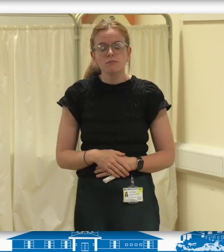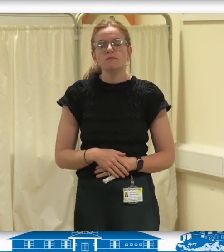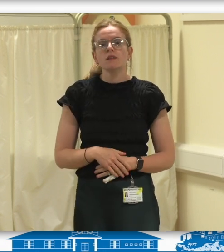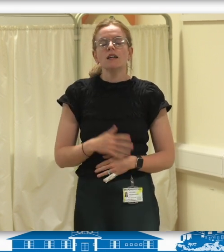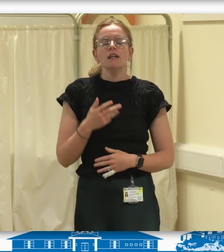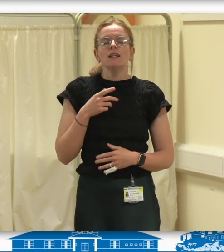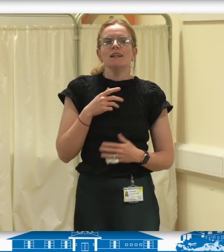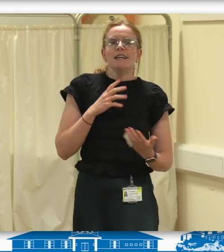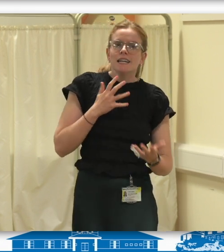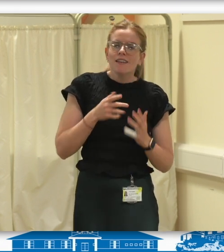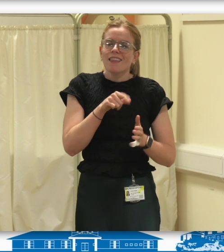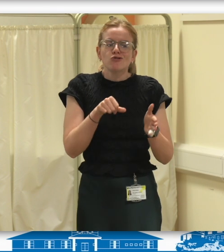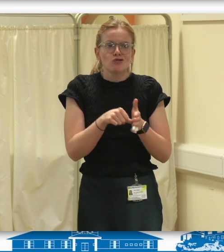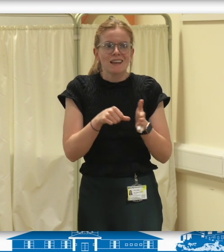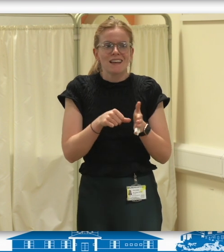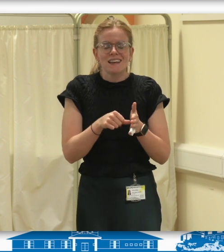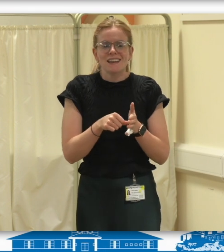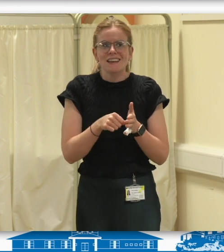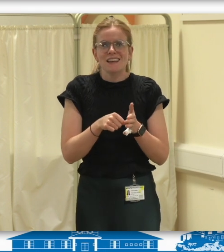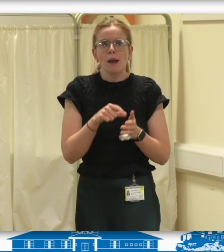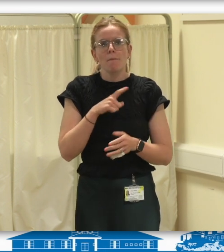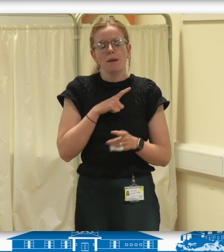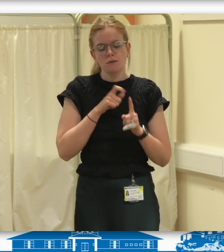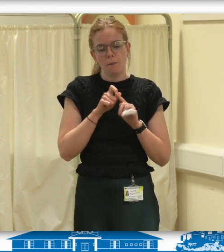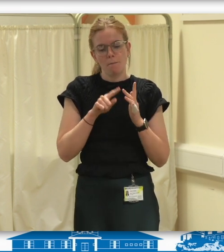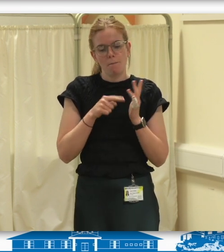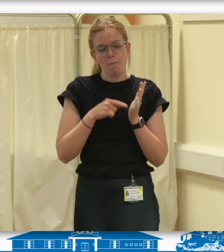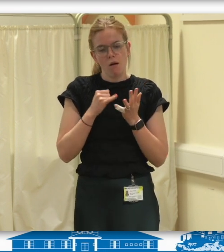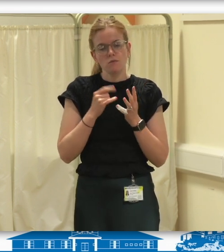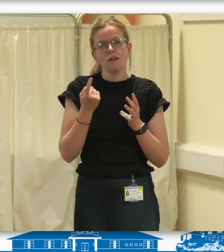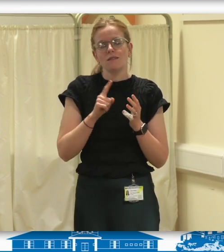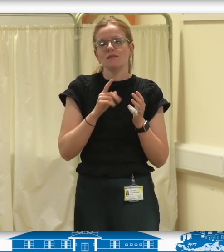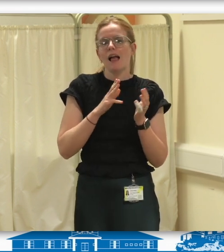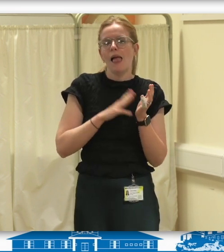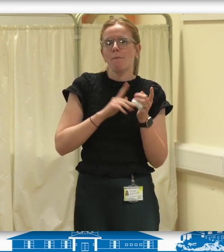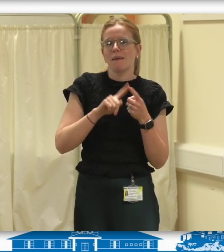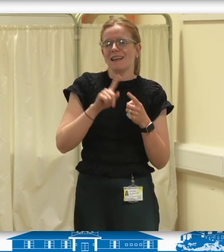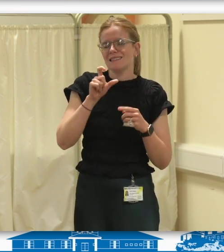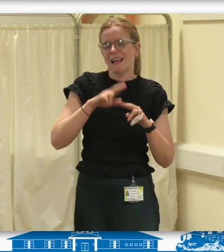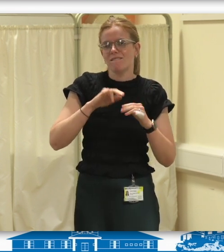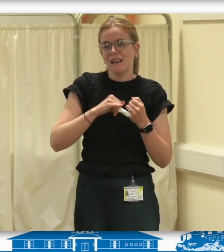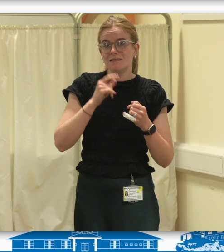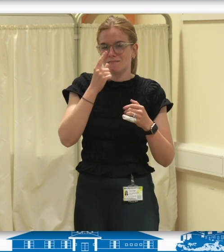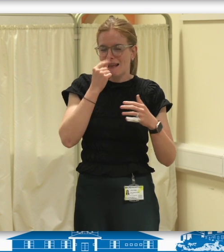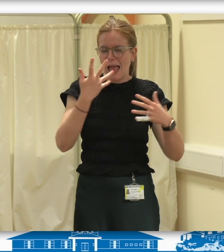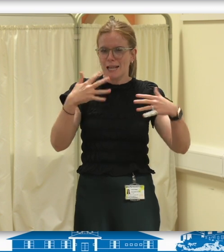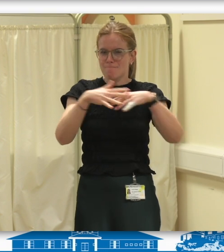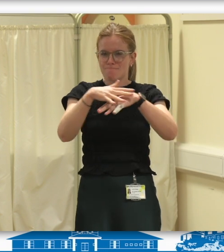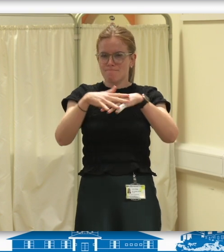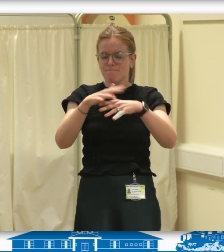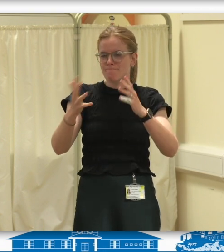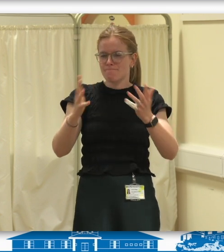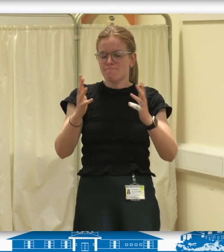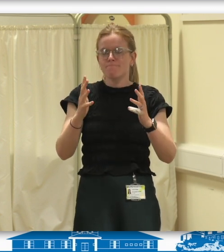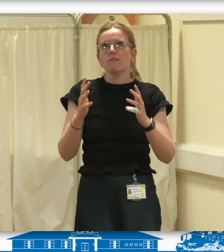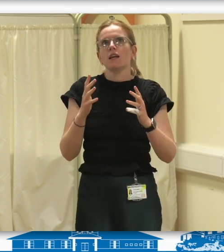That's a tricky one because POTS and ME/CFS can overlap. I guess what